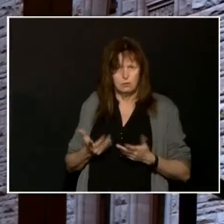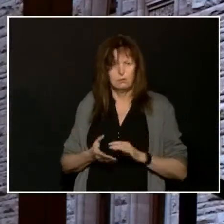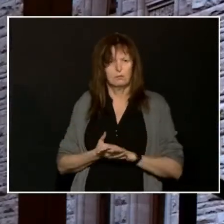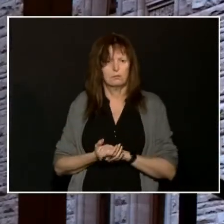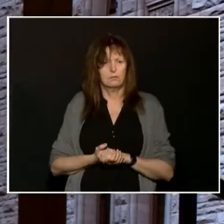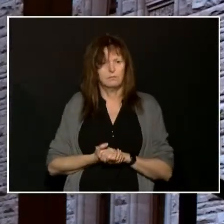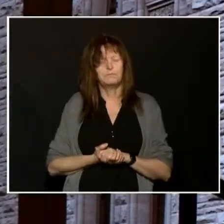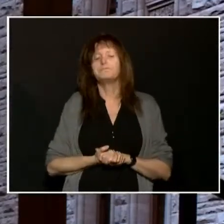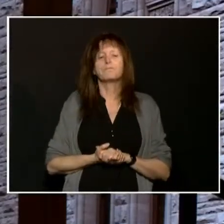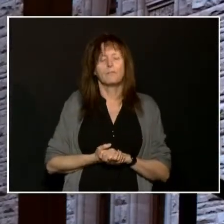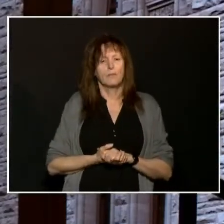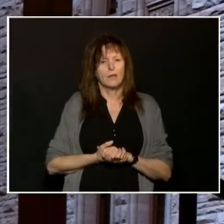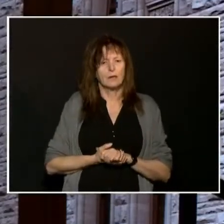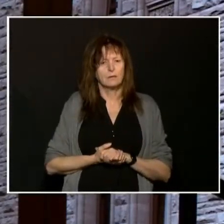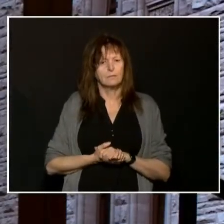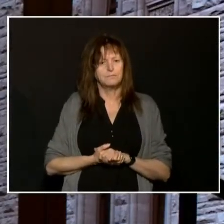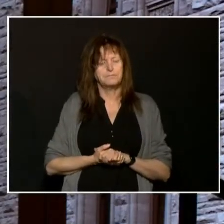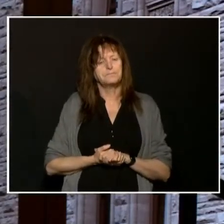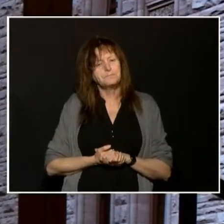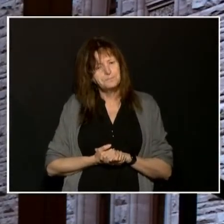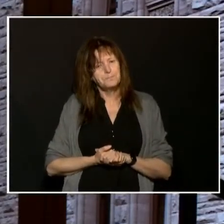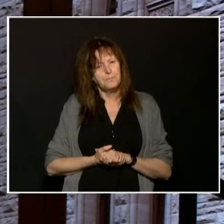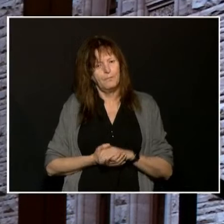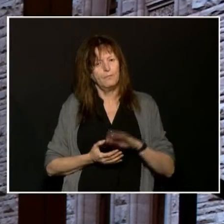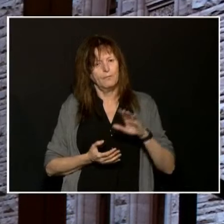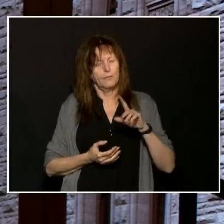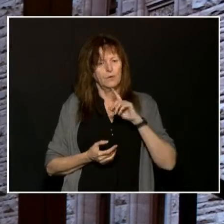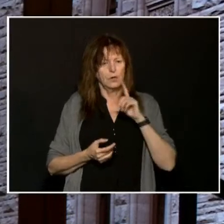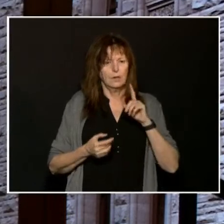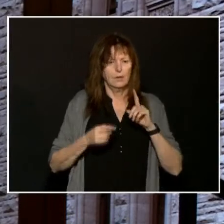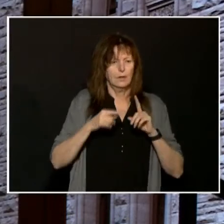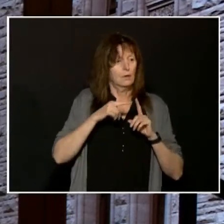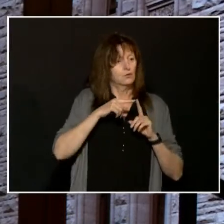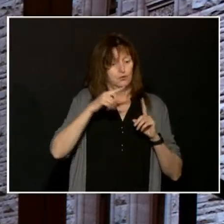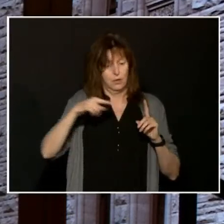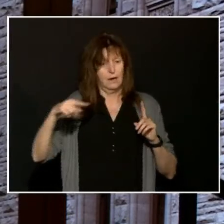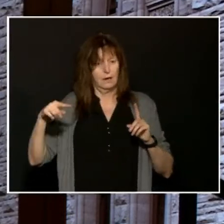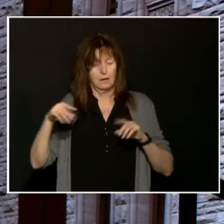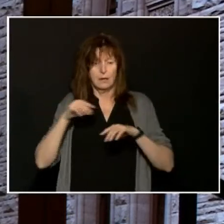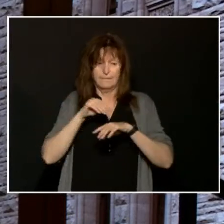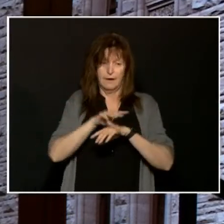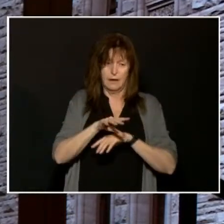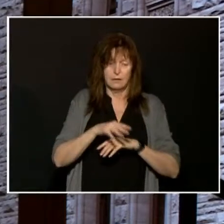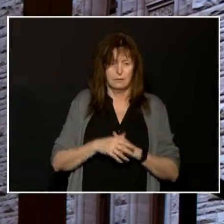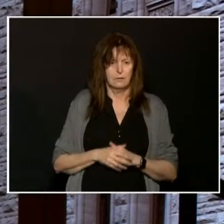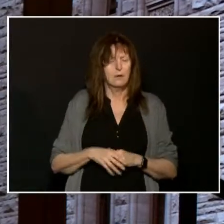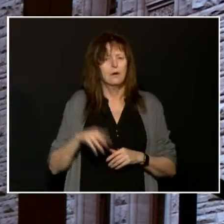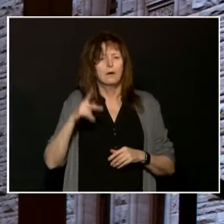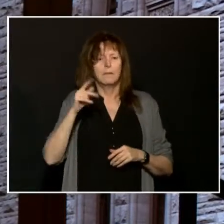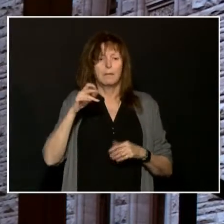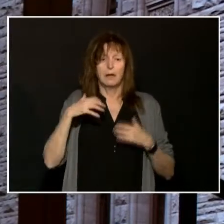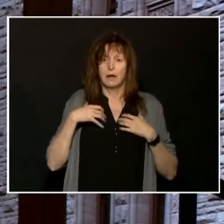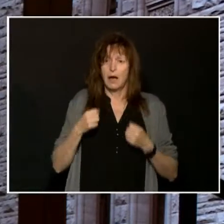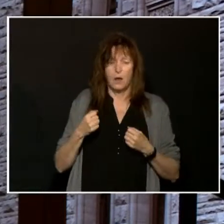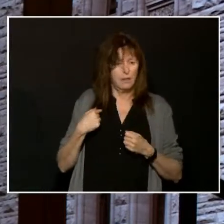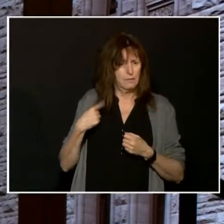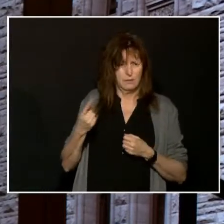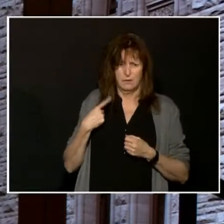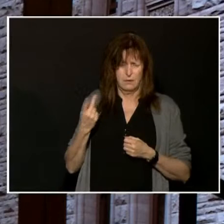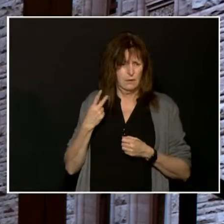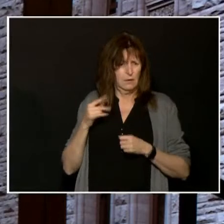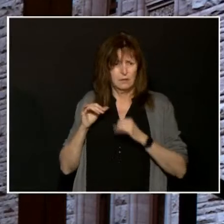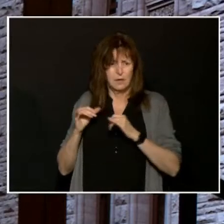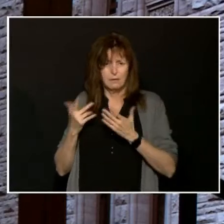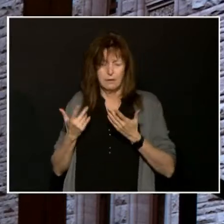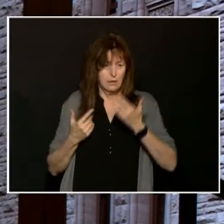different things we're looking at here, because while we in public health are very concerned about the health of the children, the mental health of the